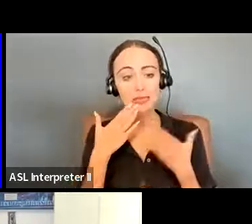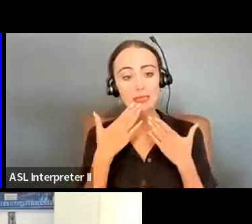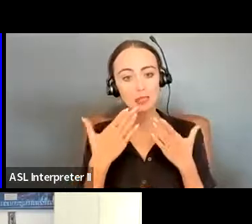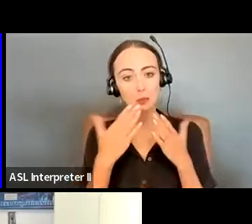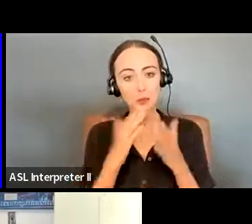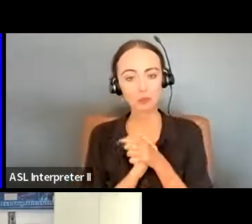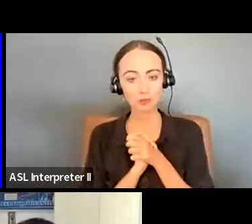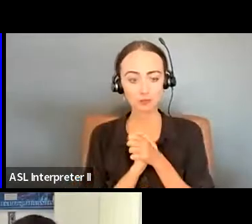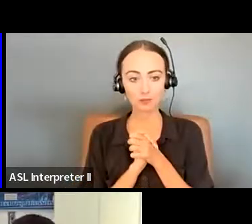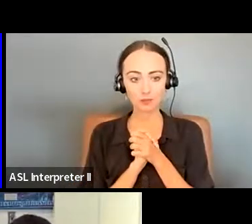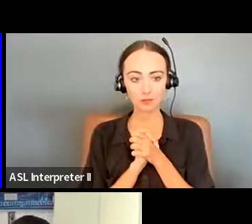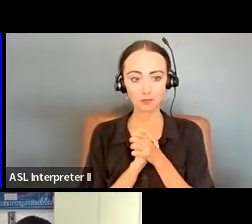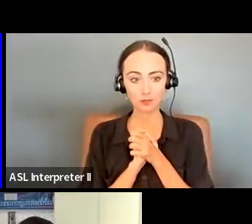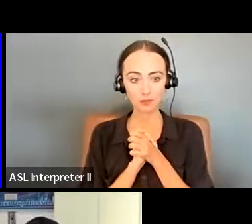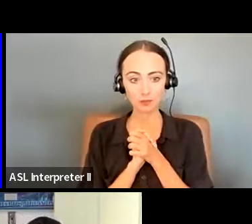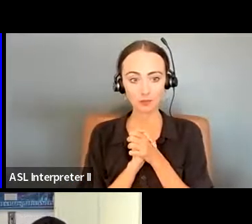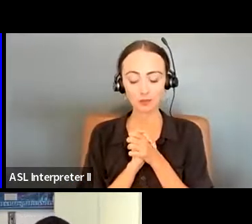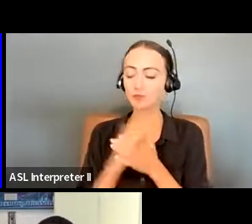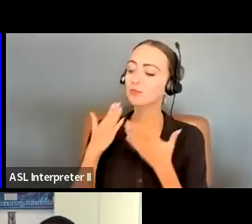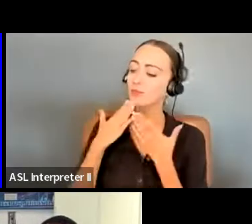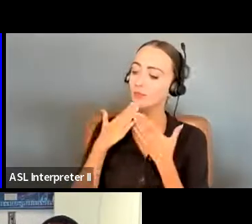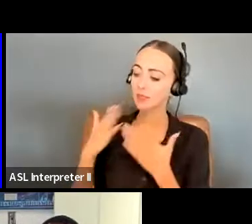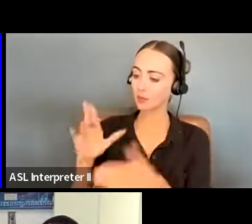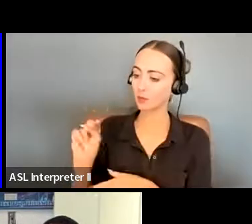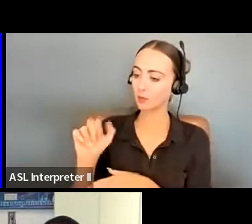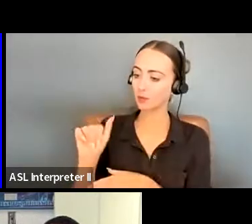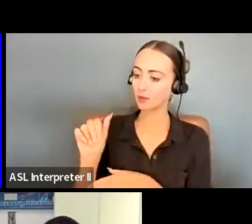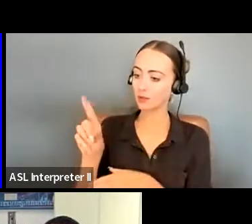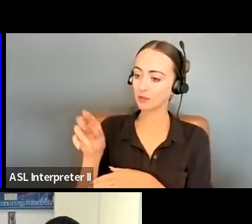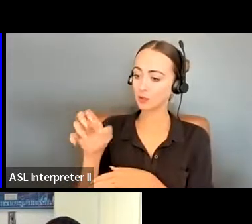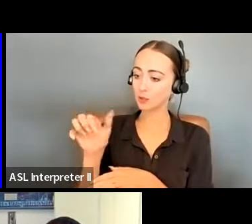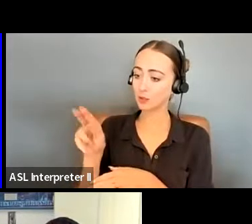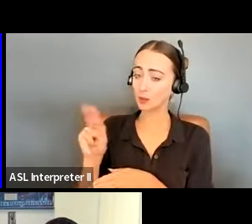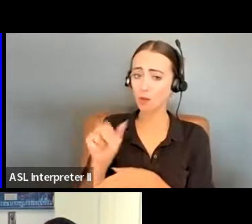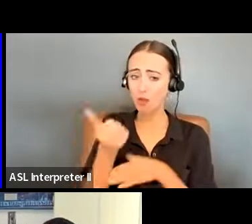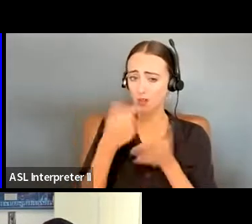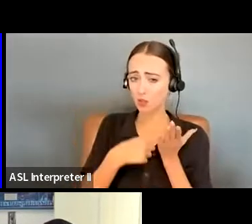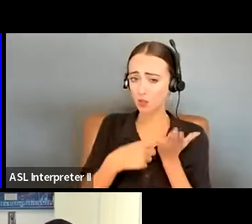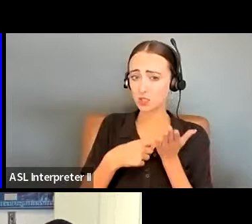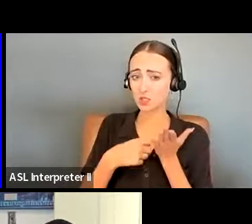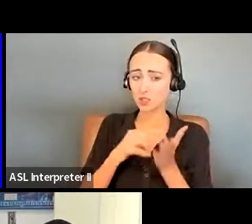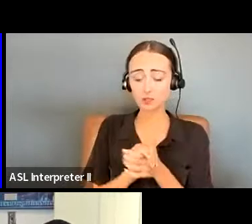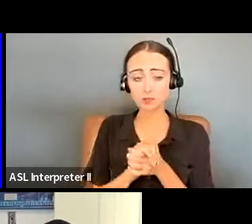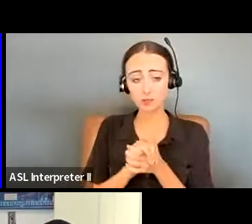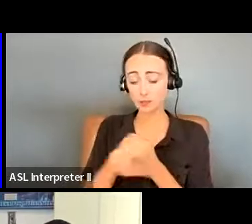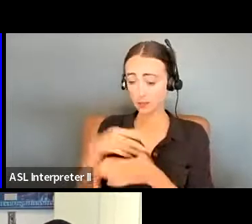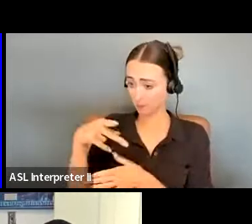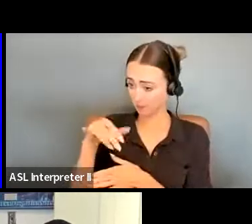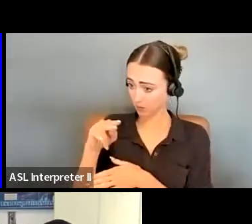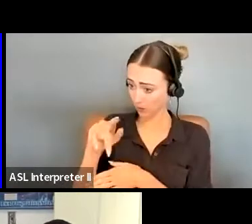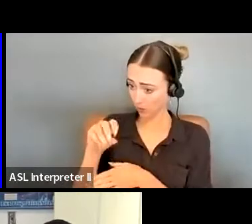much. Thank you, Councilmember Nadeau. Is there any further discussion? Councilmember Pinto.